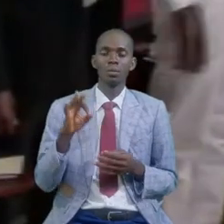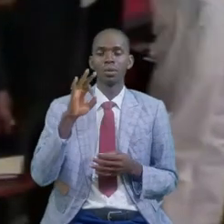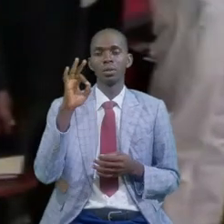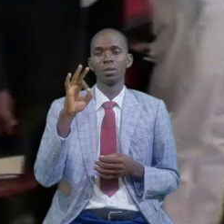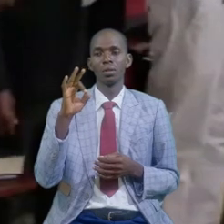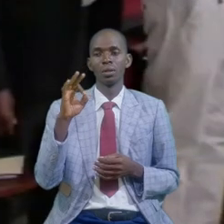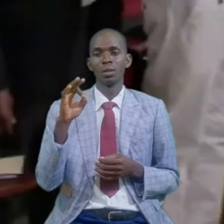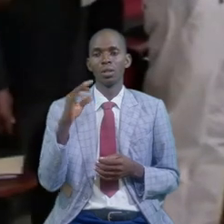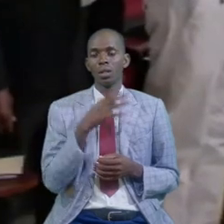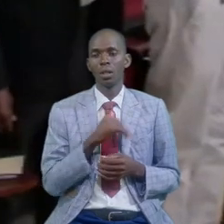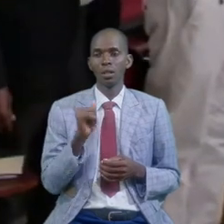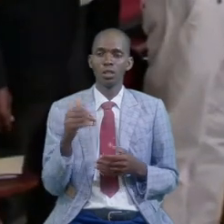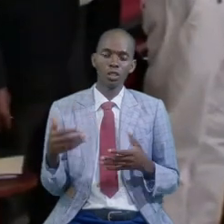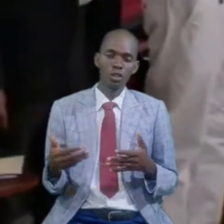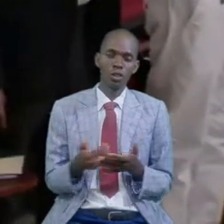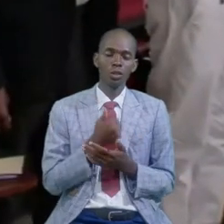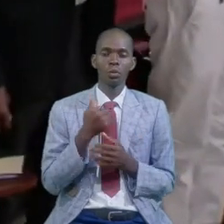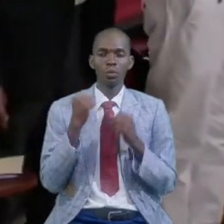a new anointing,